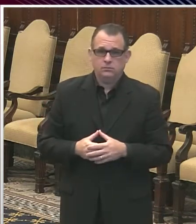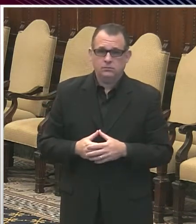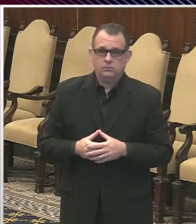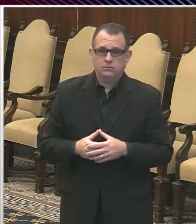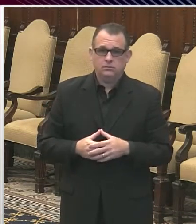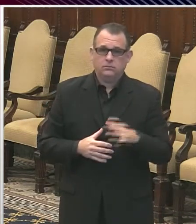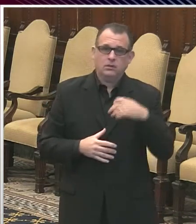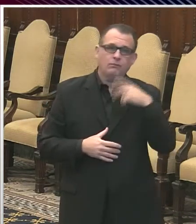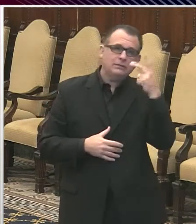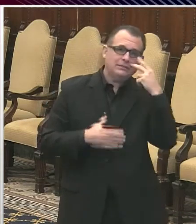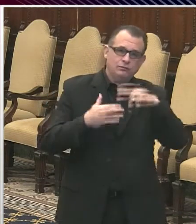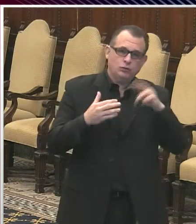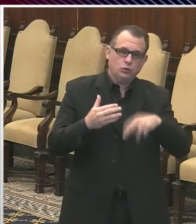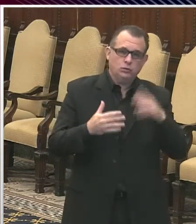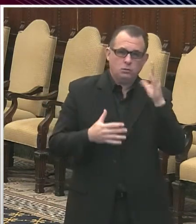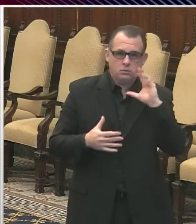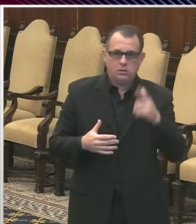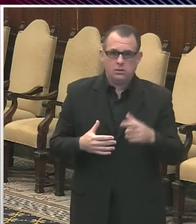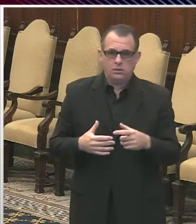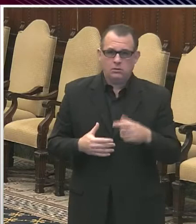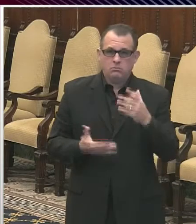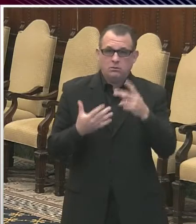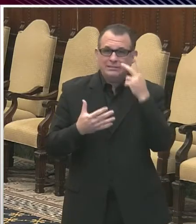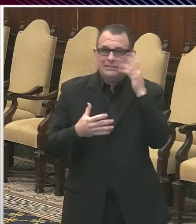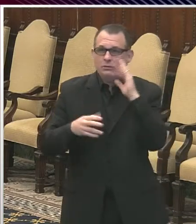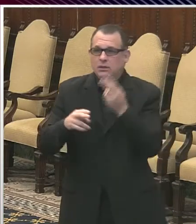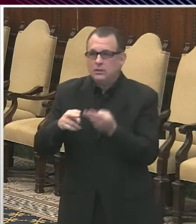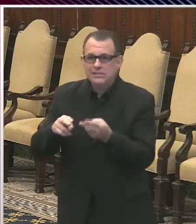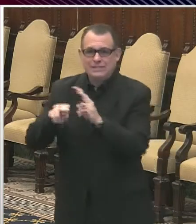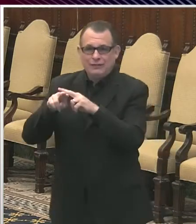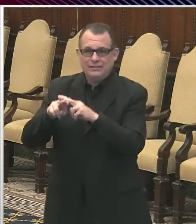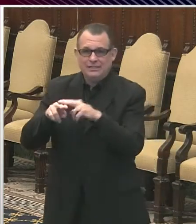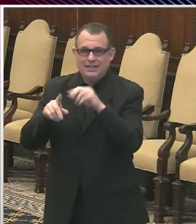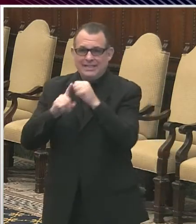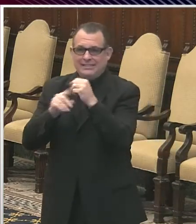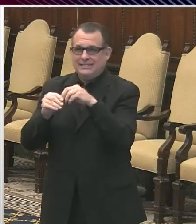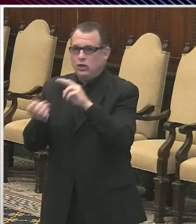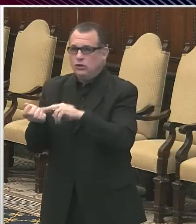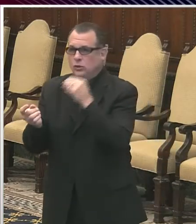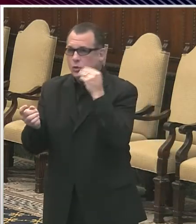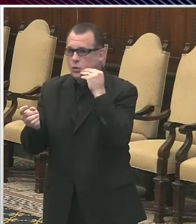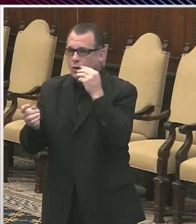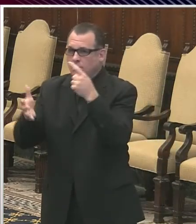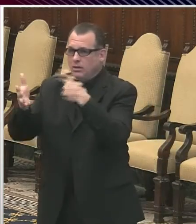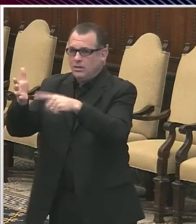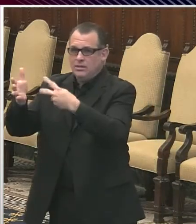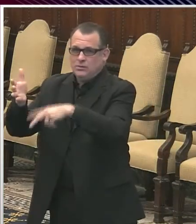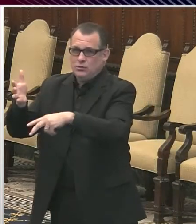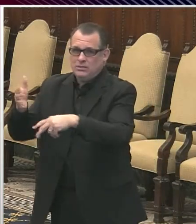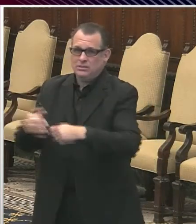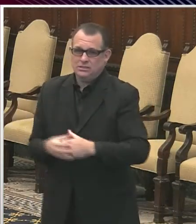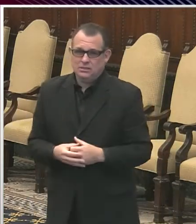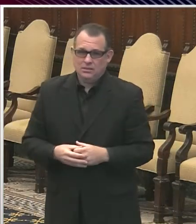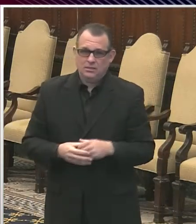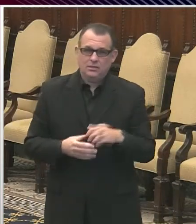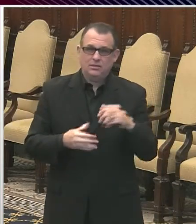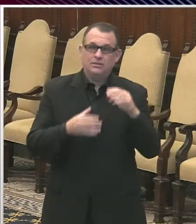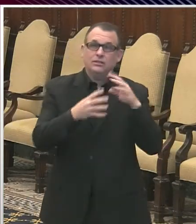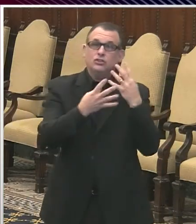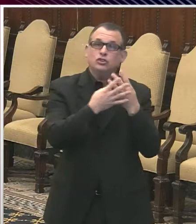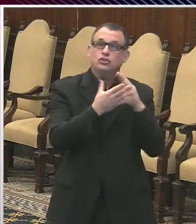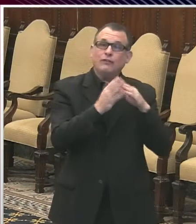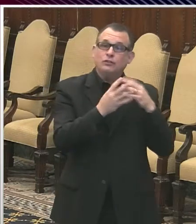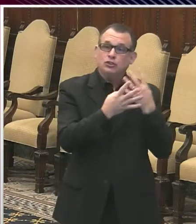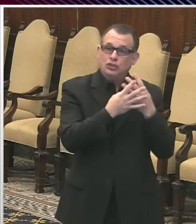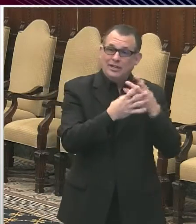result. So we may be seeing some increased cases in the near future as a result of that. In the city's jail, we've confirmed 0 new cases of inmates